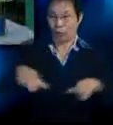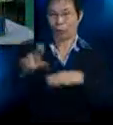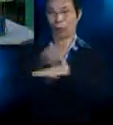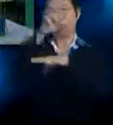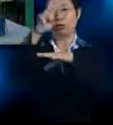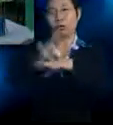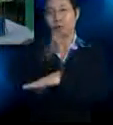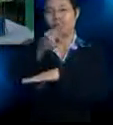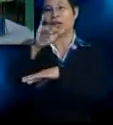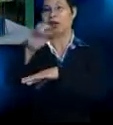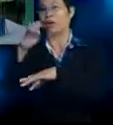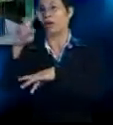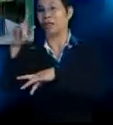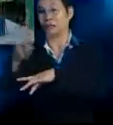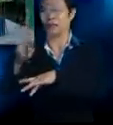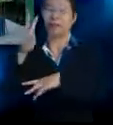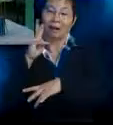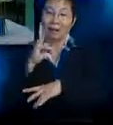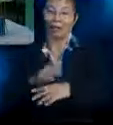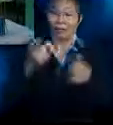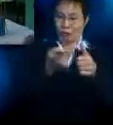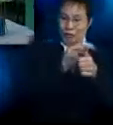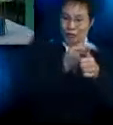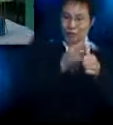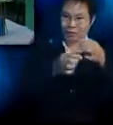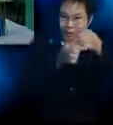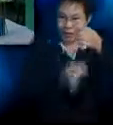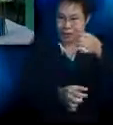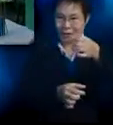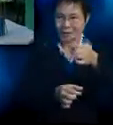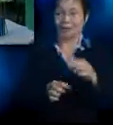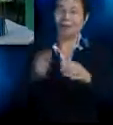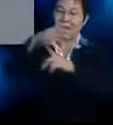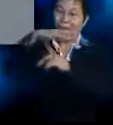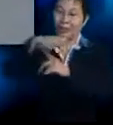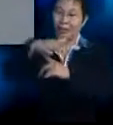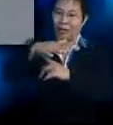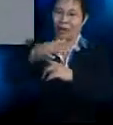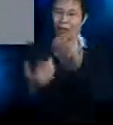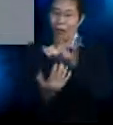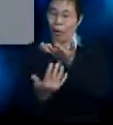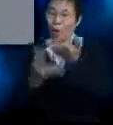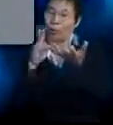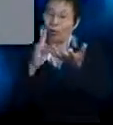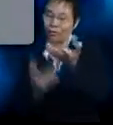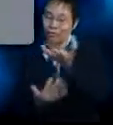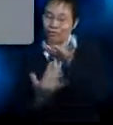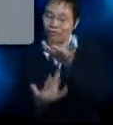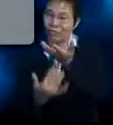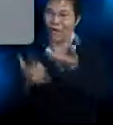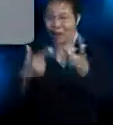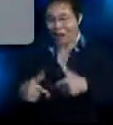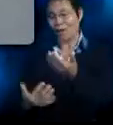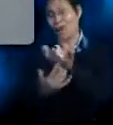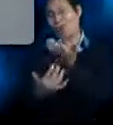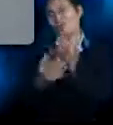using iodine solution. First, place the leaf in boiling water and let